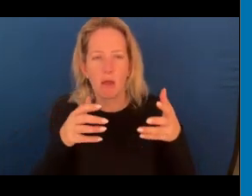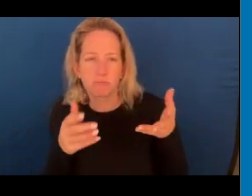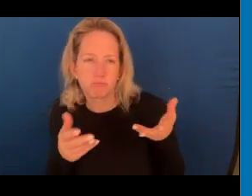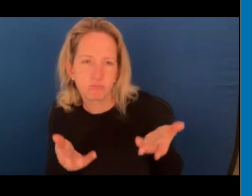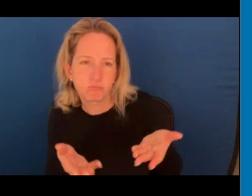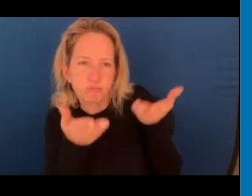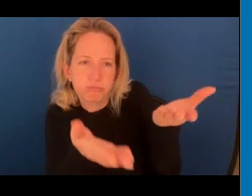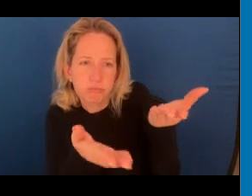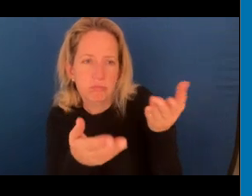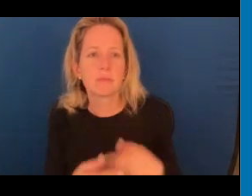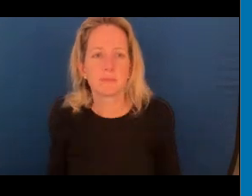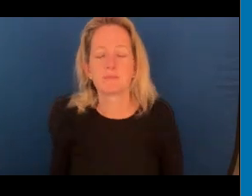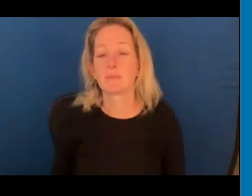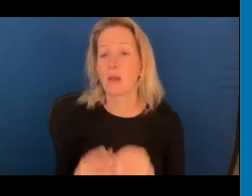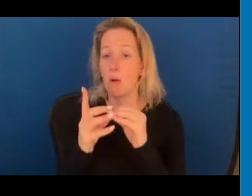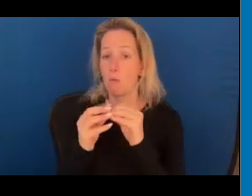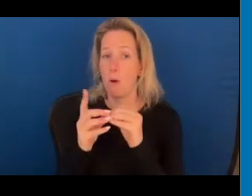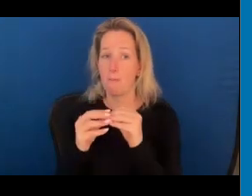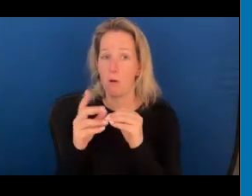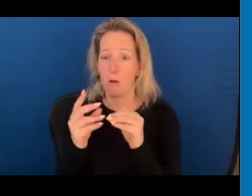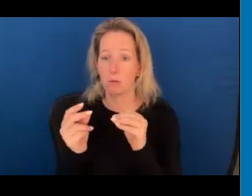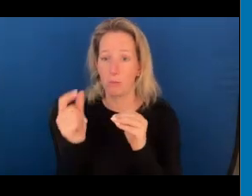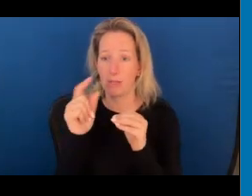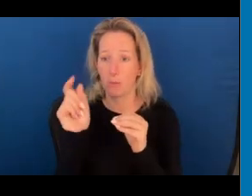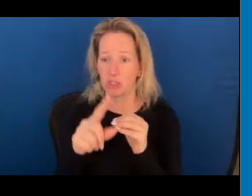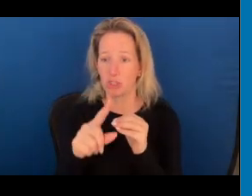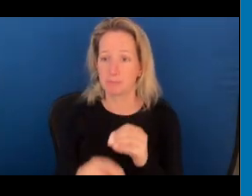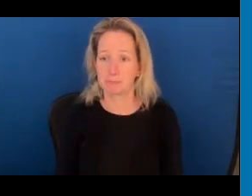Okay, we have time for one more quick question, I think.